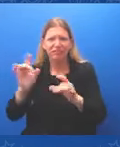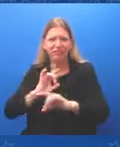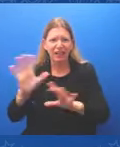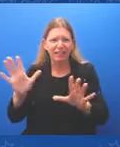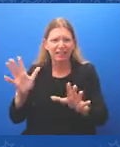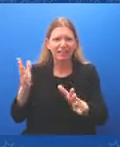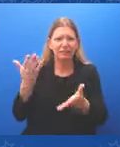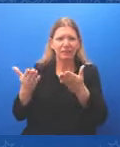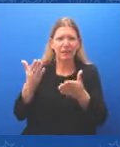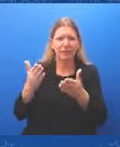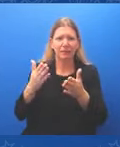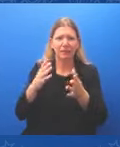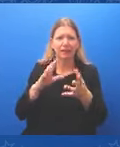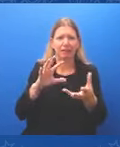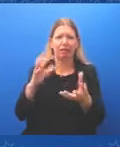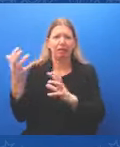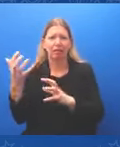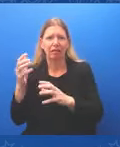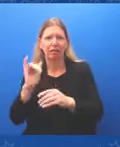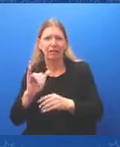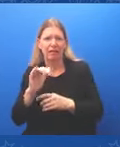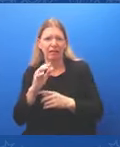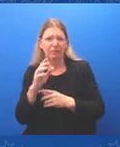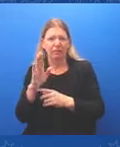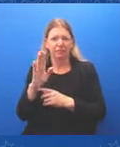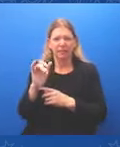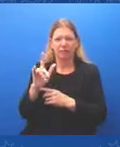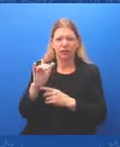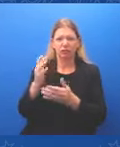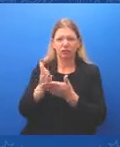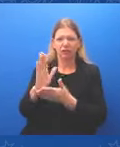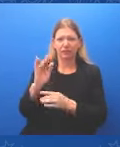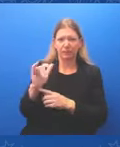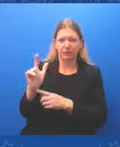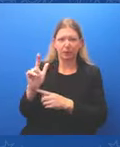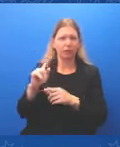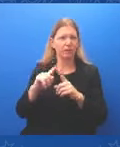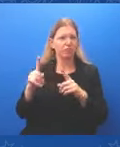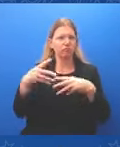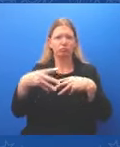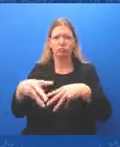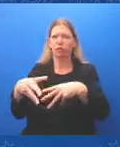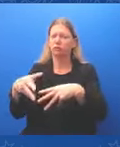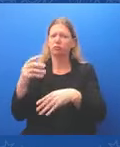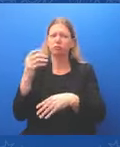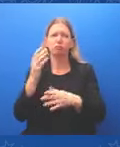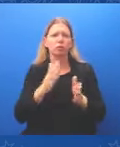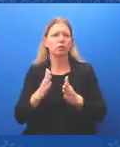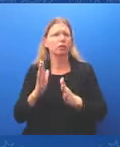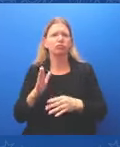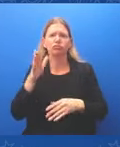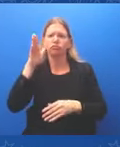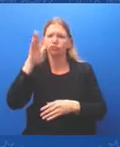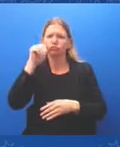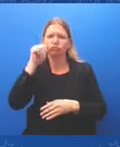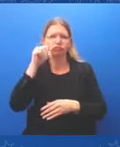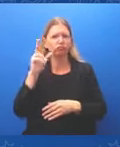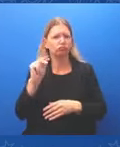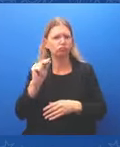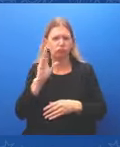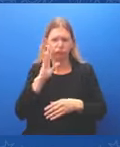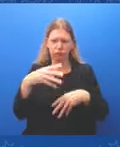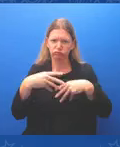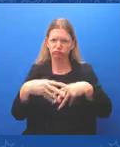about the law and the nation bearing witness of the power of their righteous cause. So on this day in August